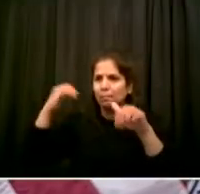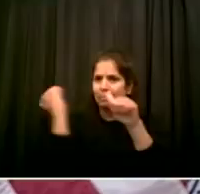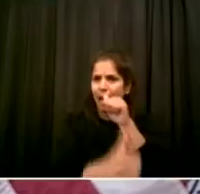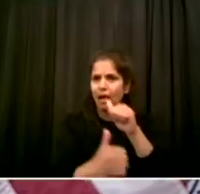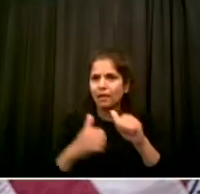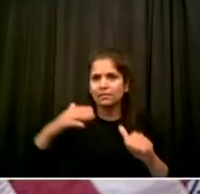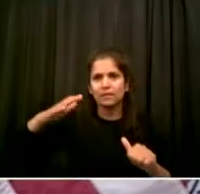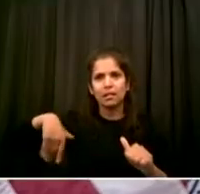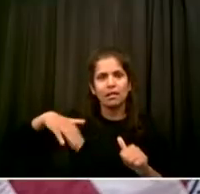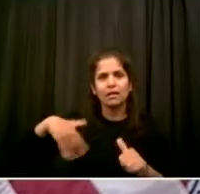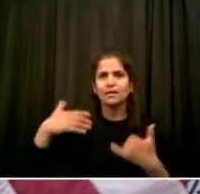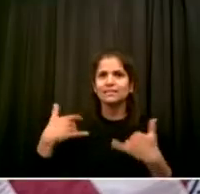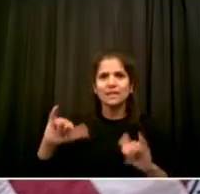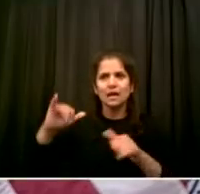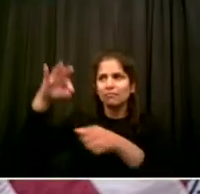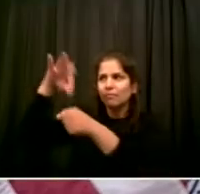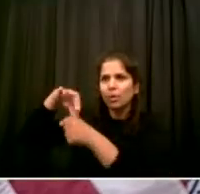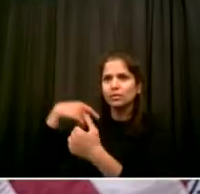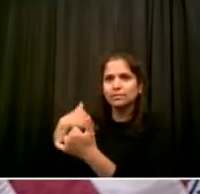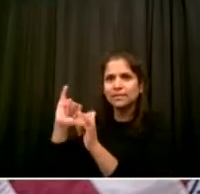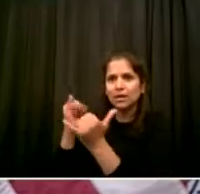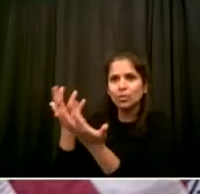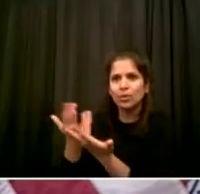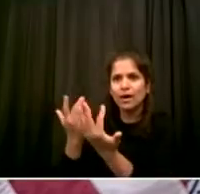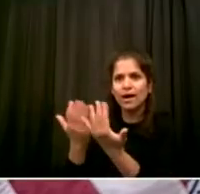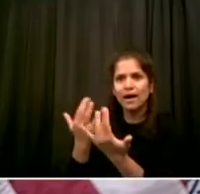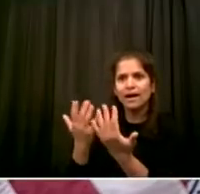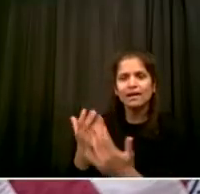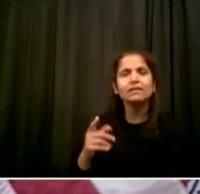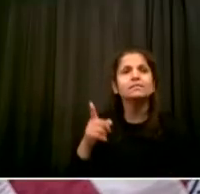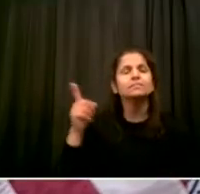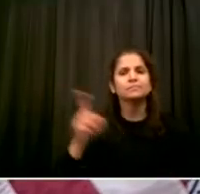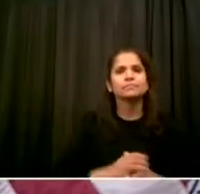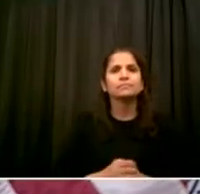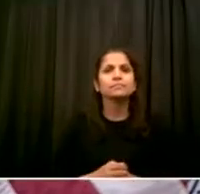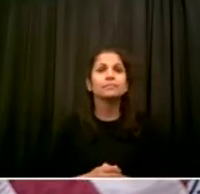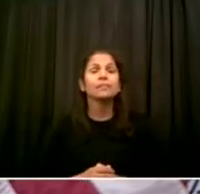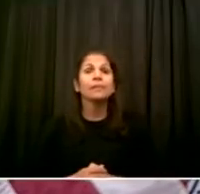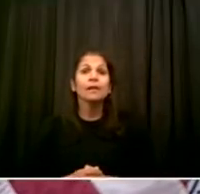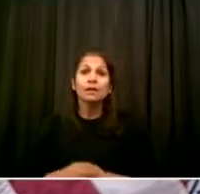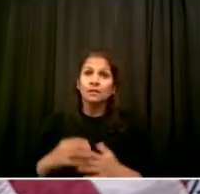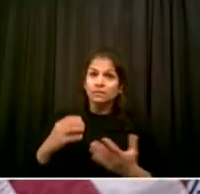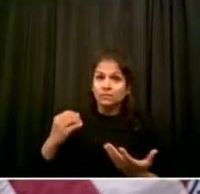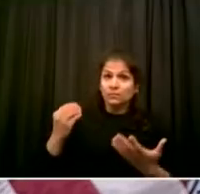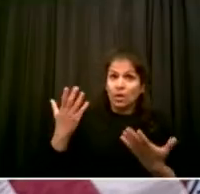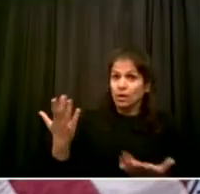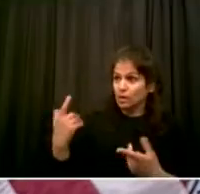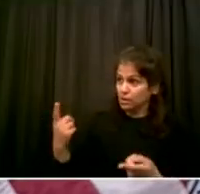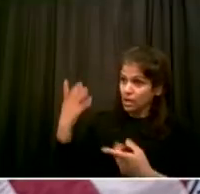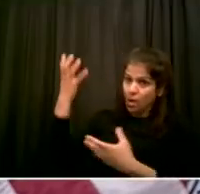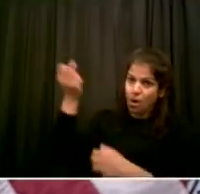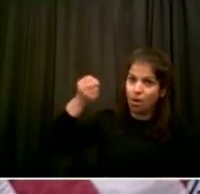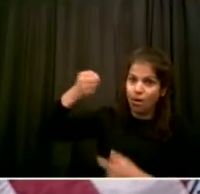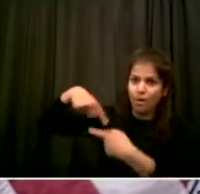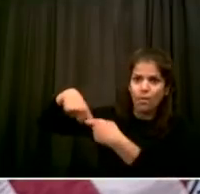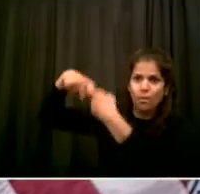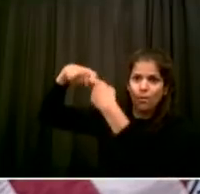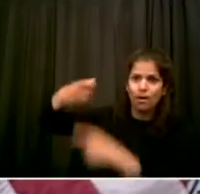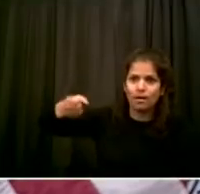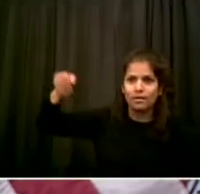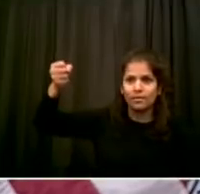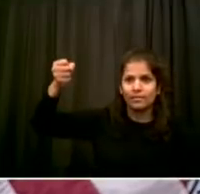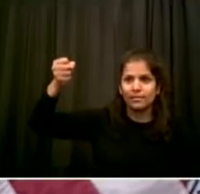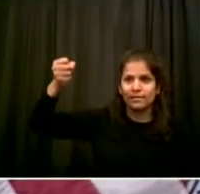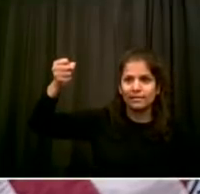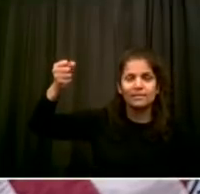here's the challenge. While they're not acting in the Senate, while the president remains silent, our fiscal